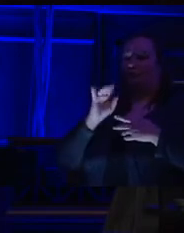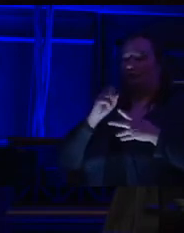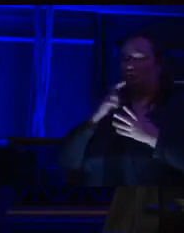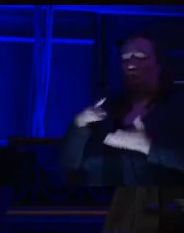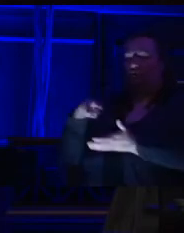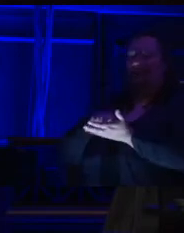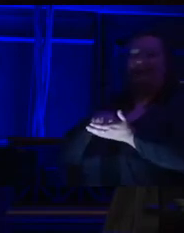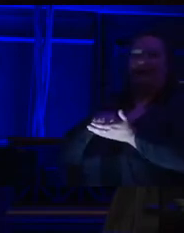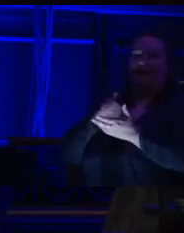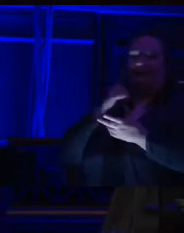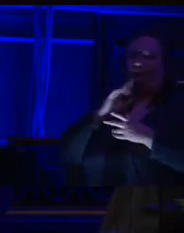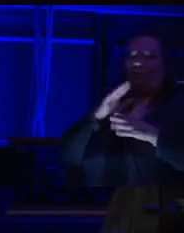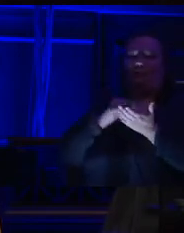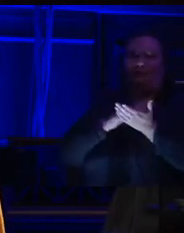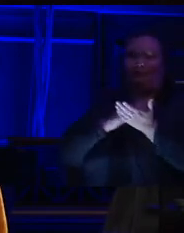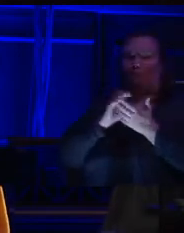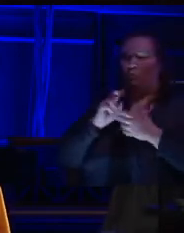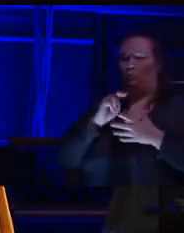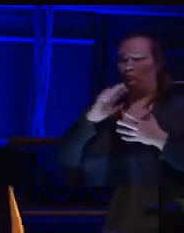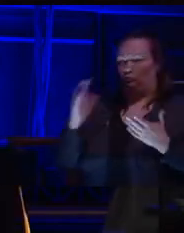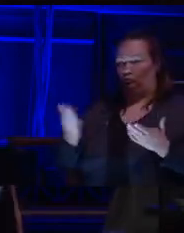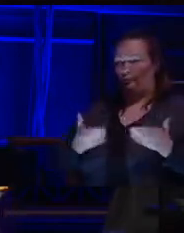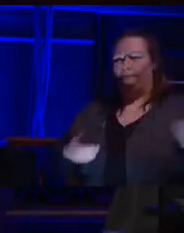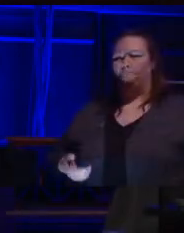for Dr. Ono to join me.